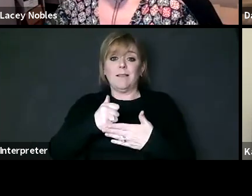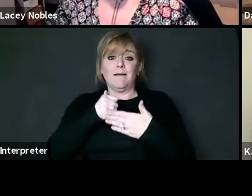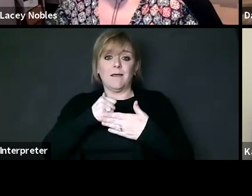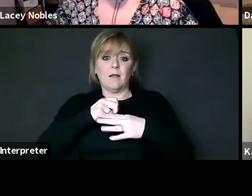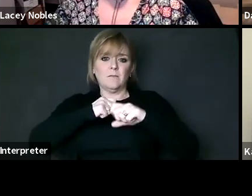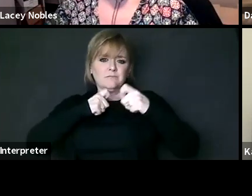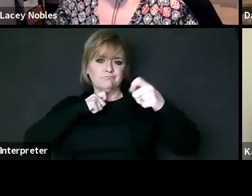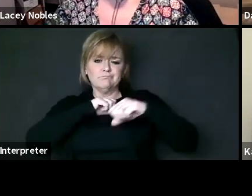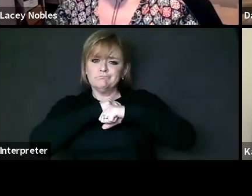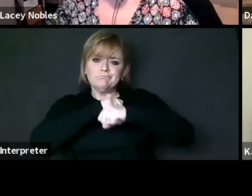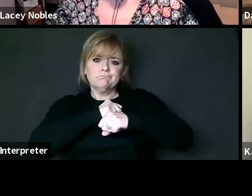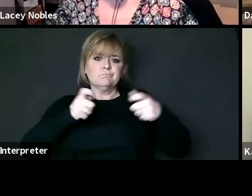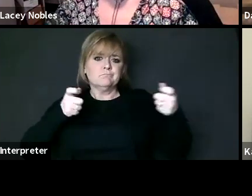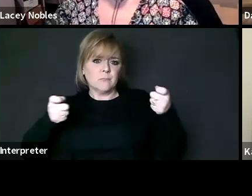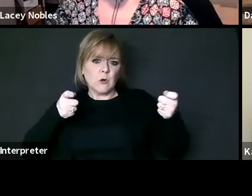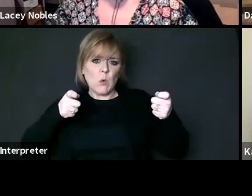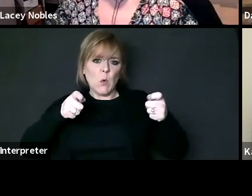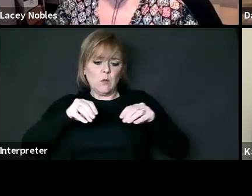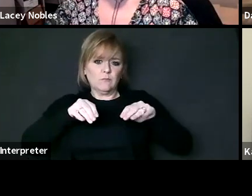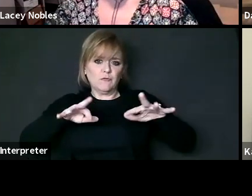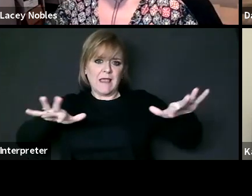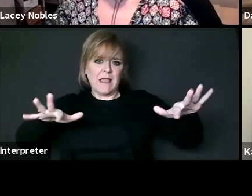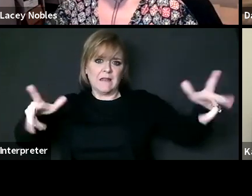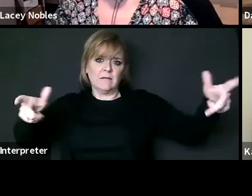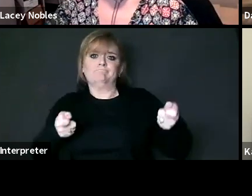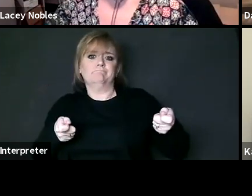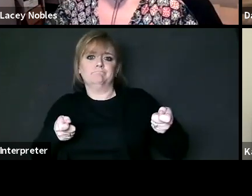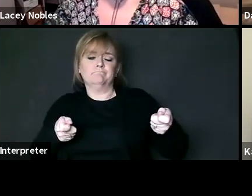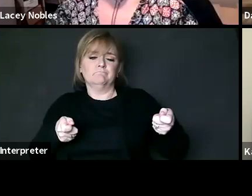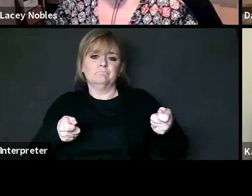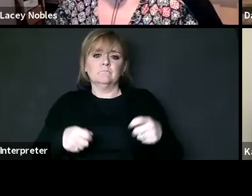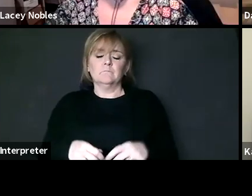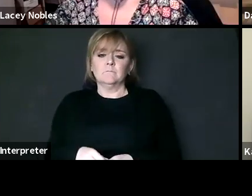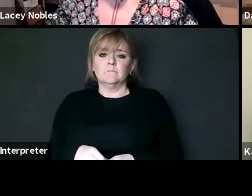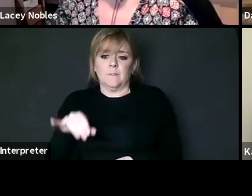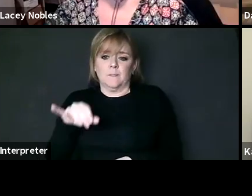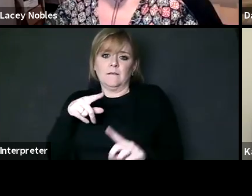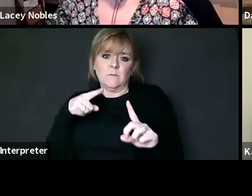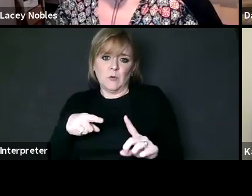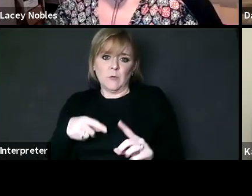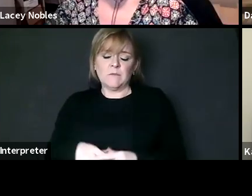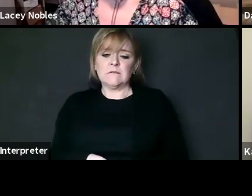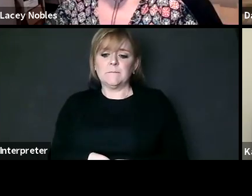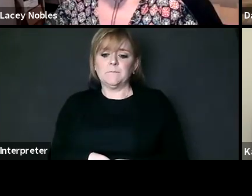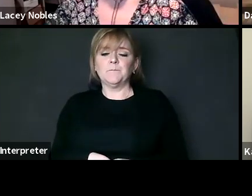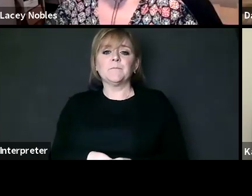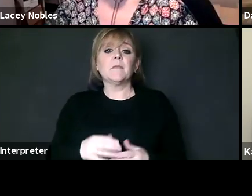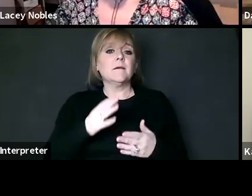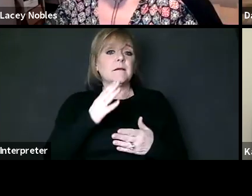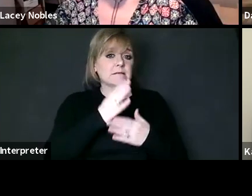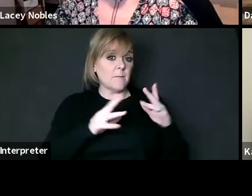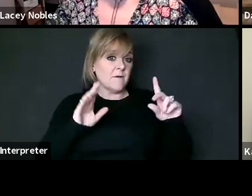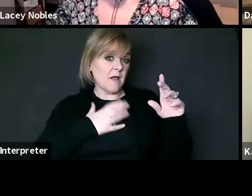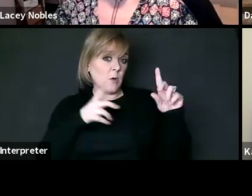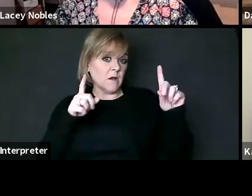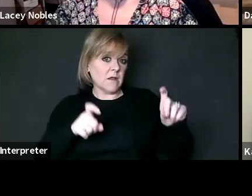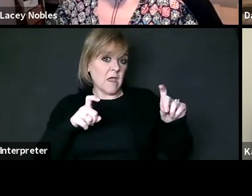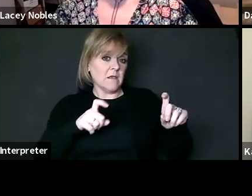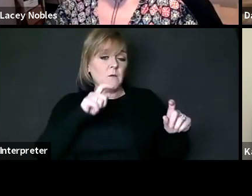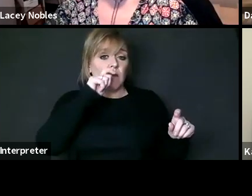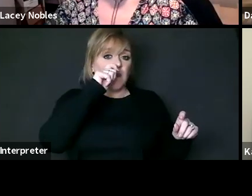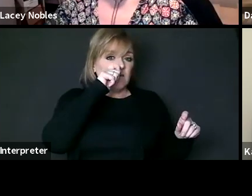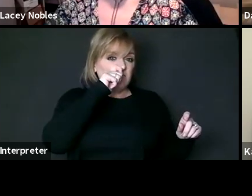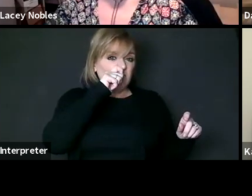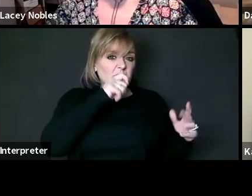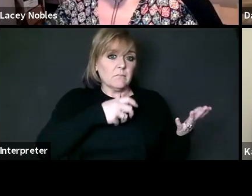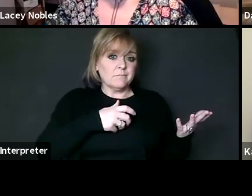so that's the purpose. Now, some of it's been not the swabs. It was the viral transport media that you have to